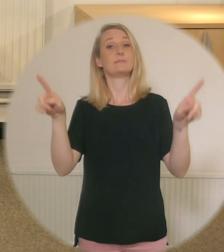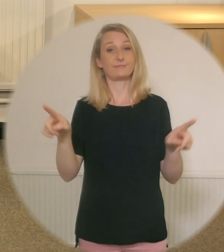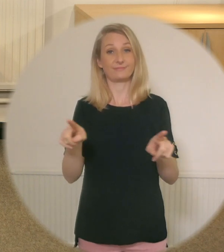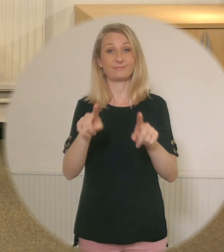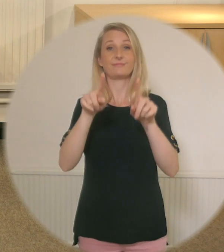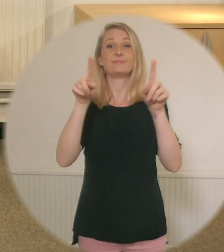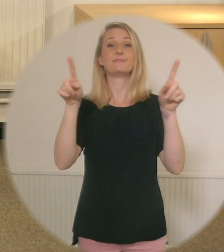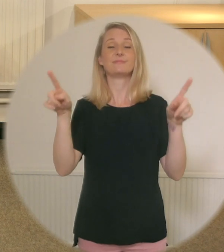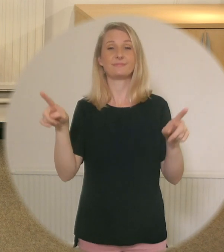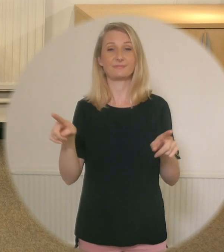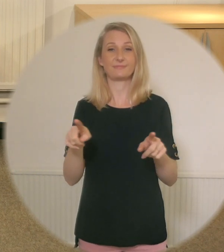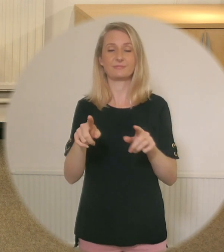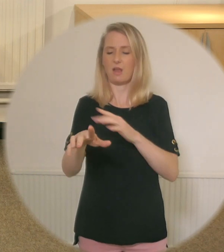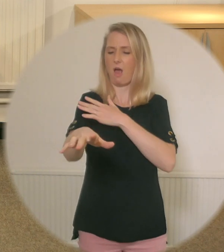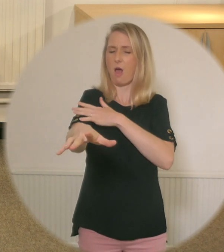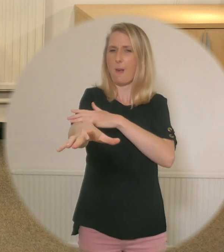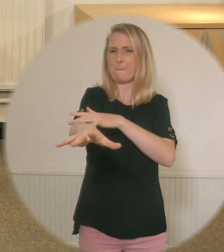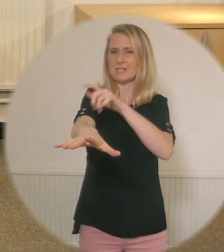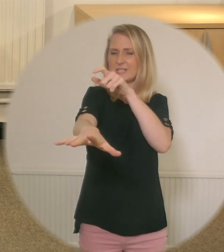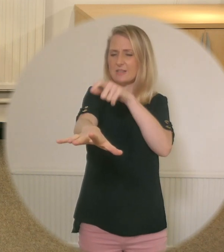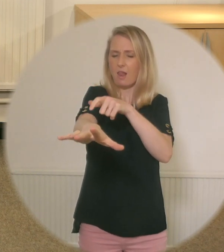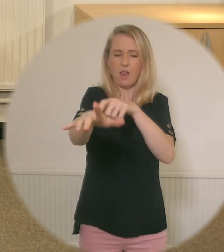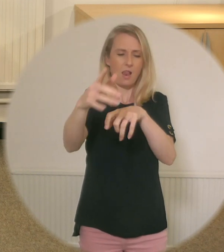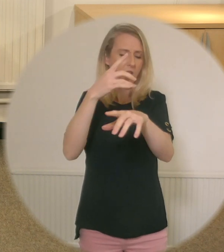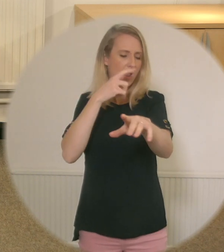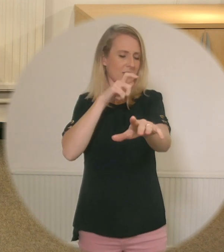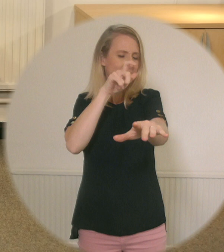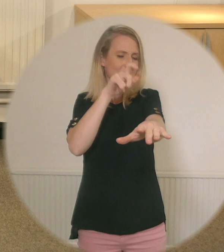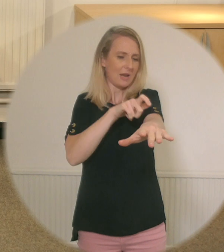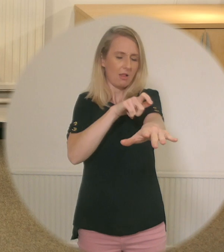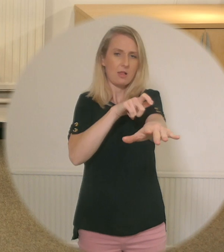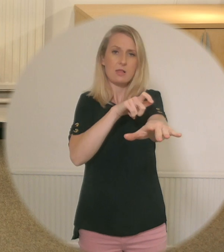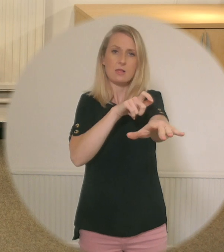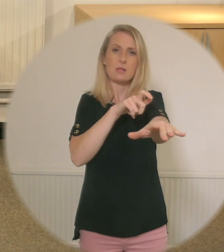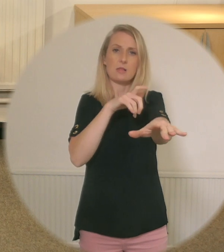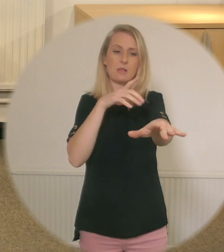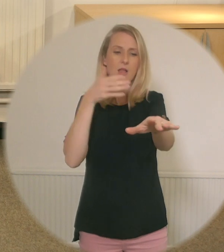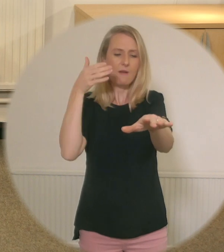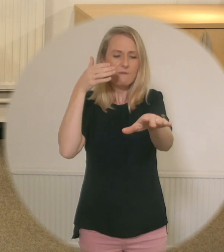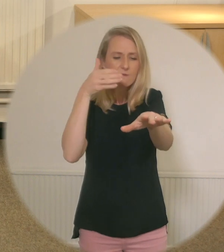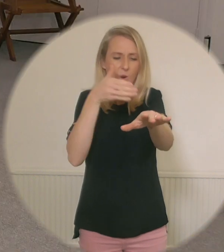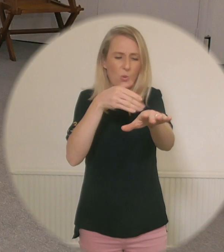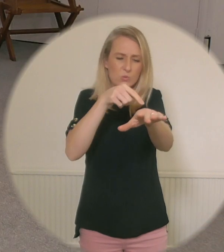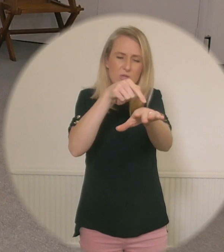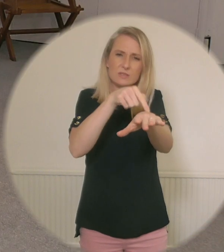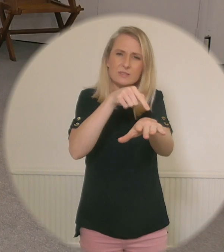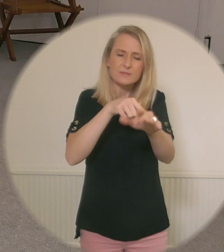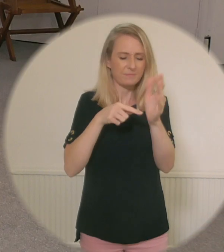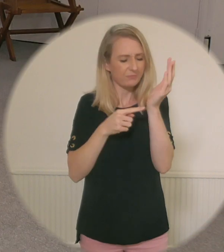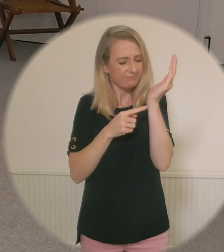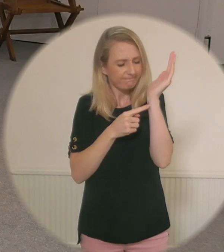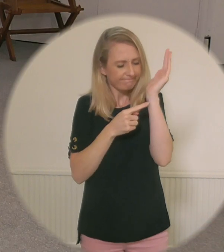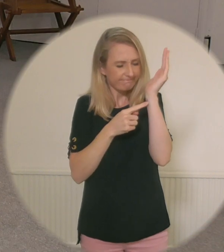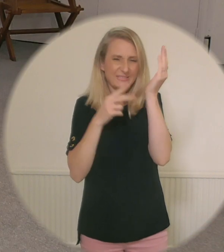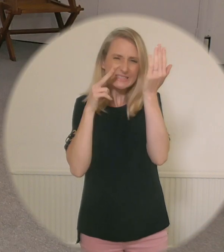Keeping the arms still. And keep your attention inside the wrists. Feel the movement in your